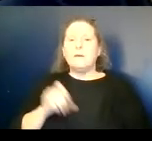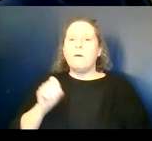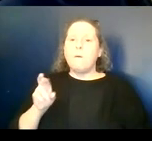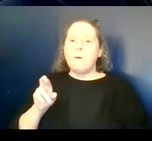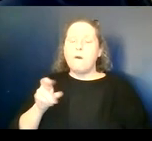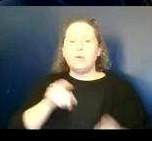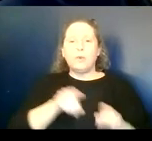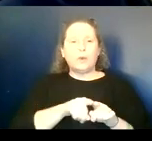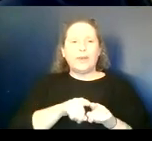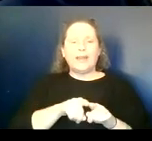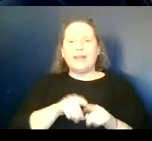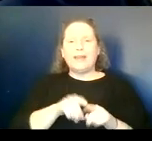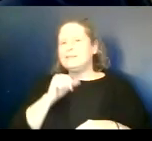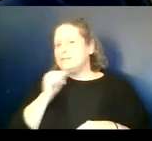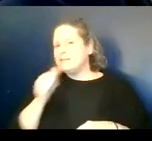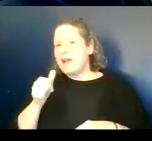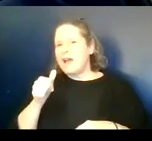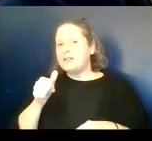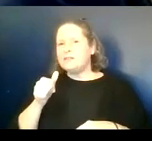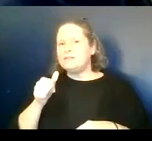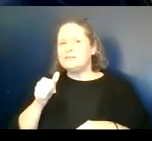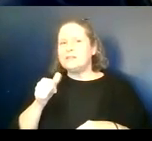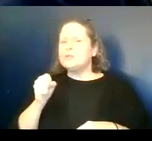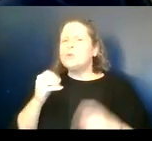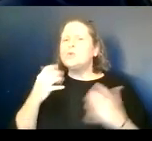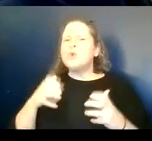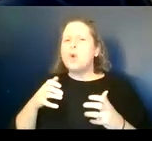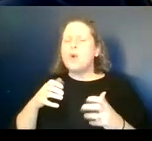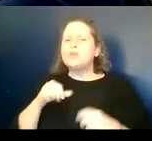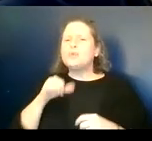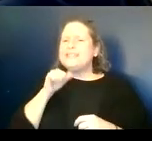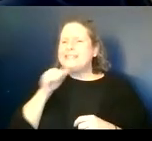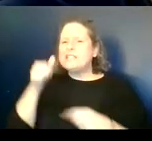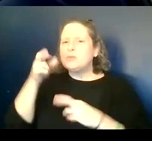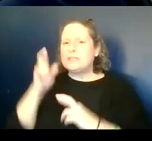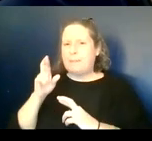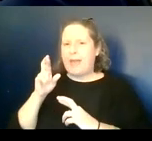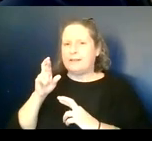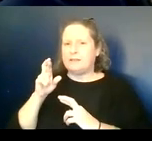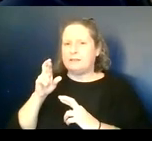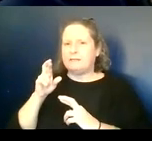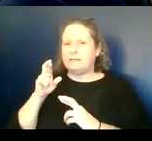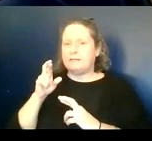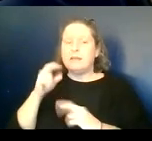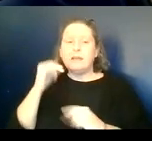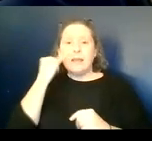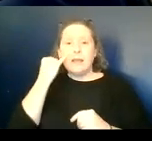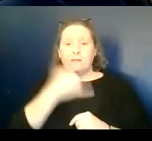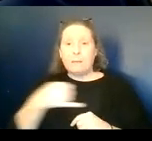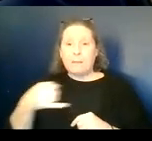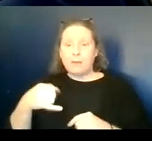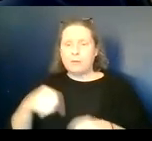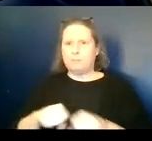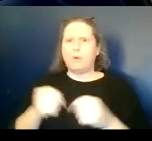agree not to disrespect. When boundaries are broken, it